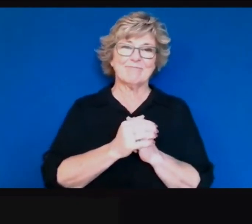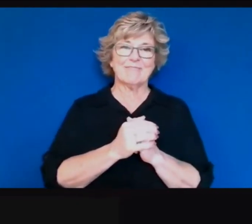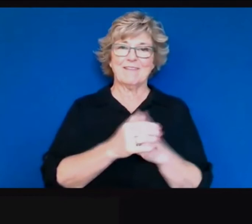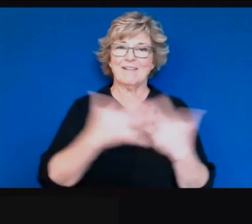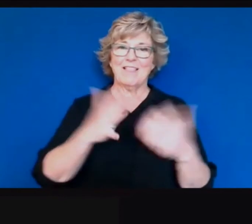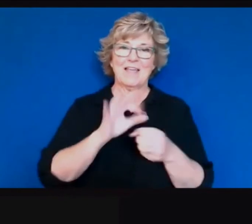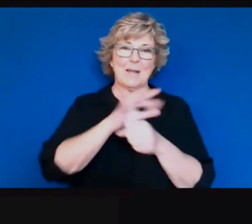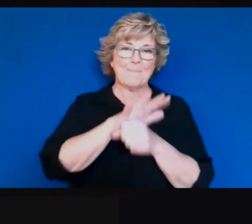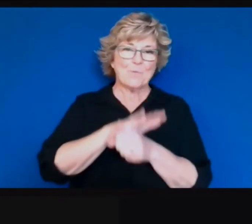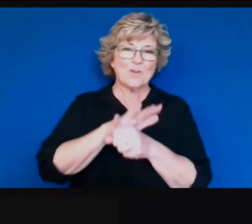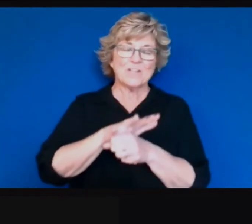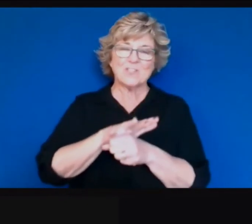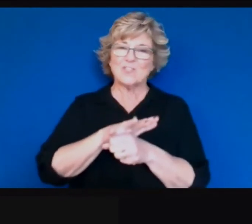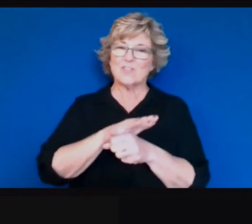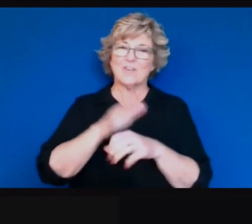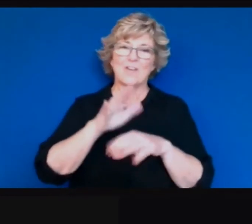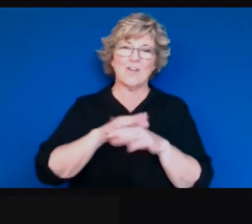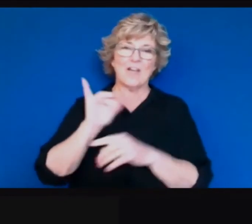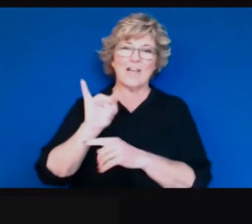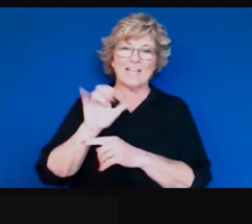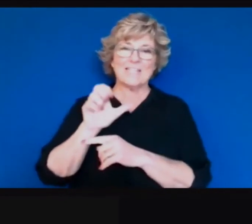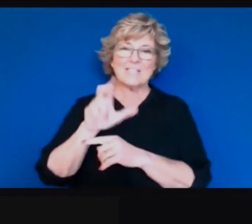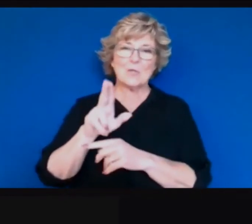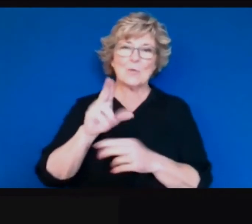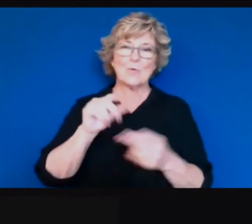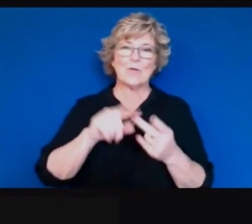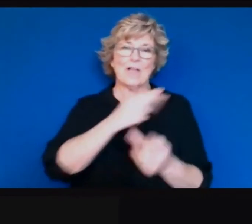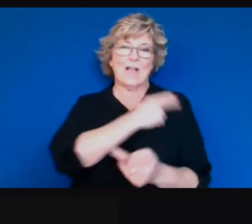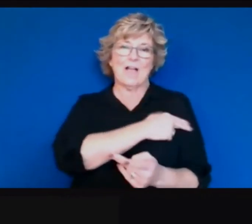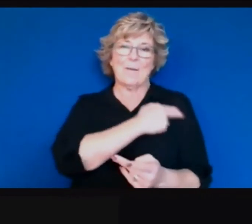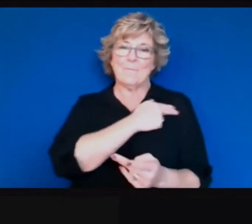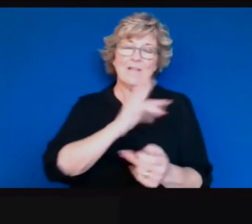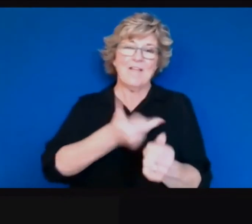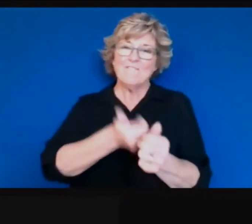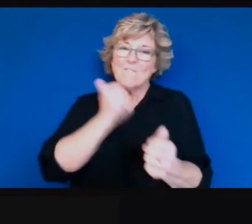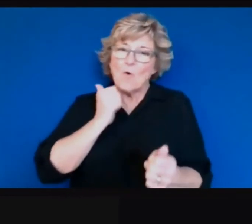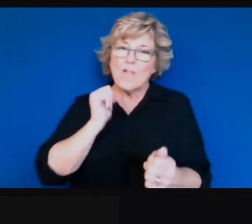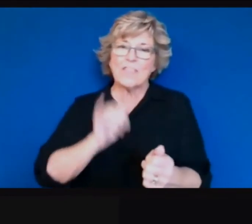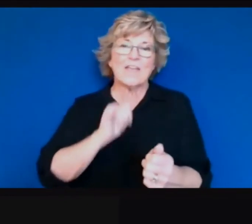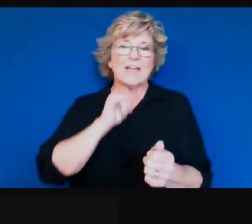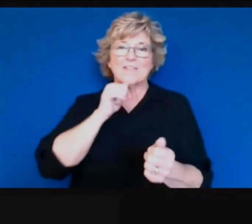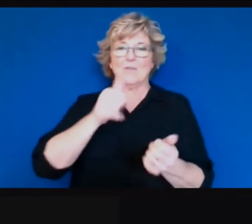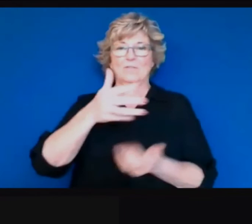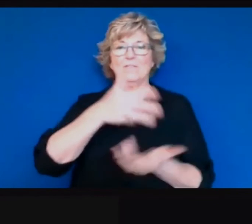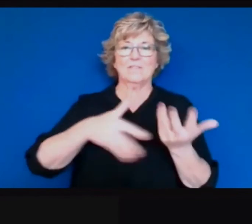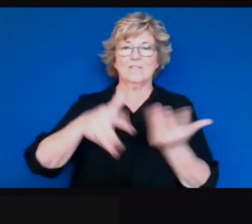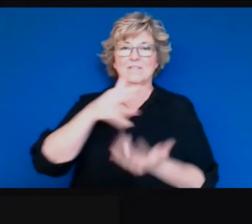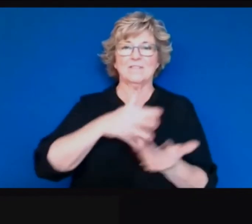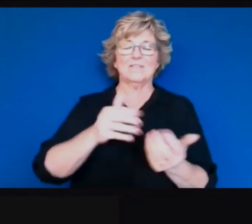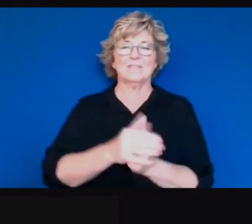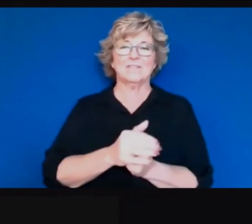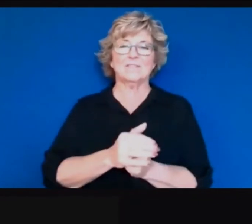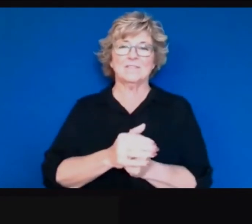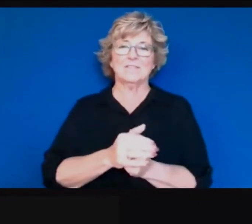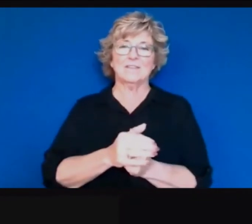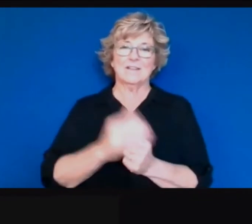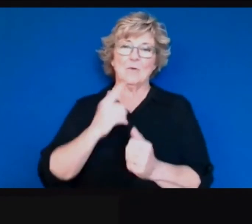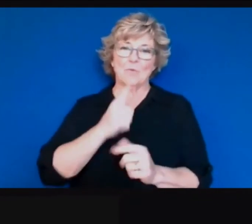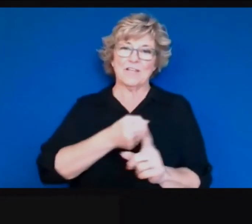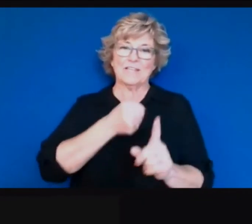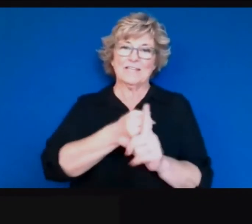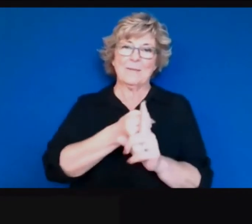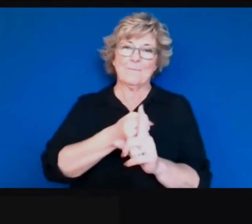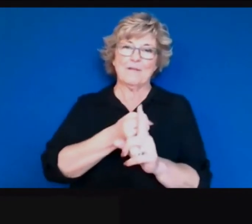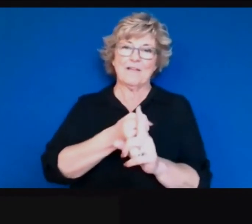on our ICUs and hospitals. We can avoid that in the next week, the next days, and we could substantially impact those